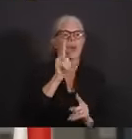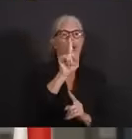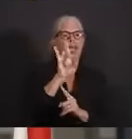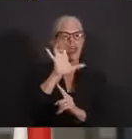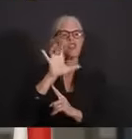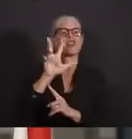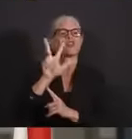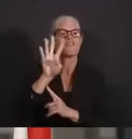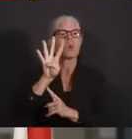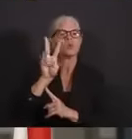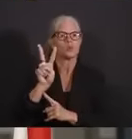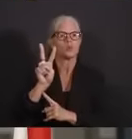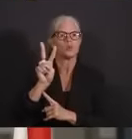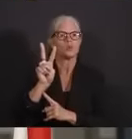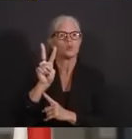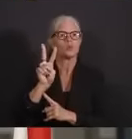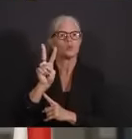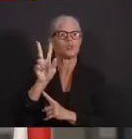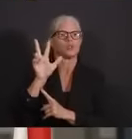1-800-342-3557. That's